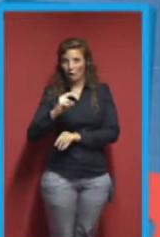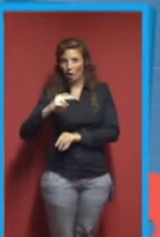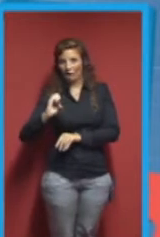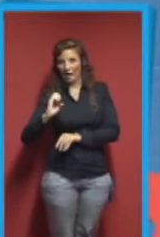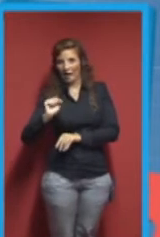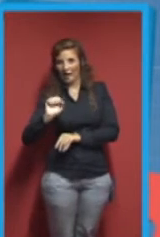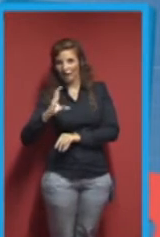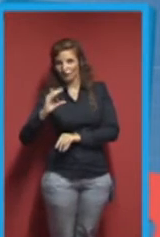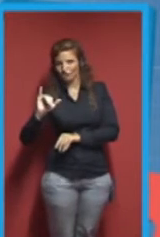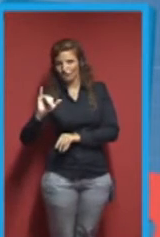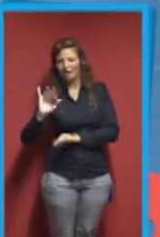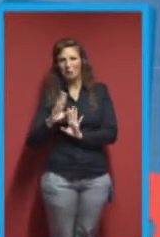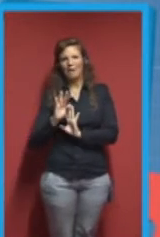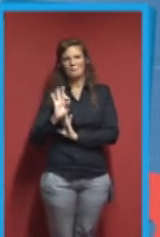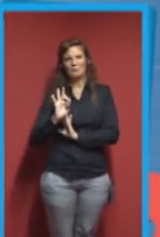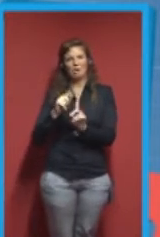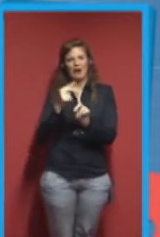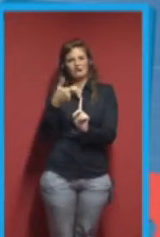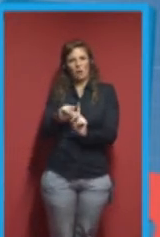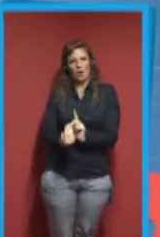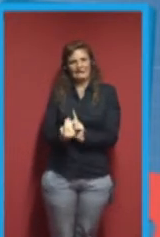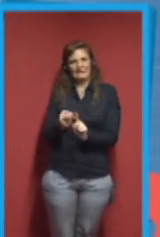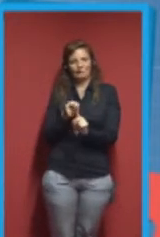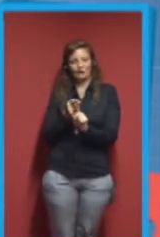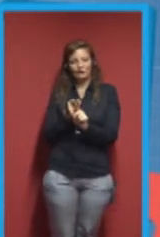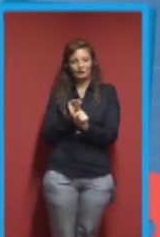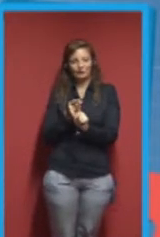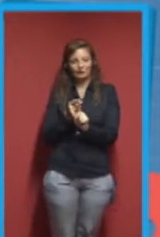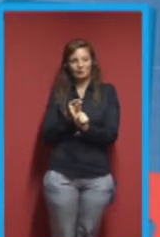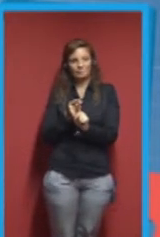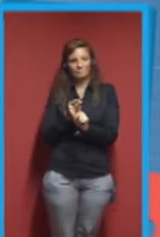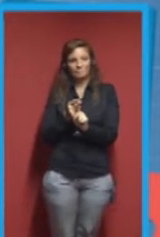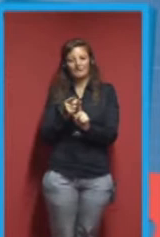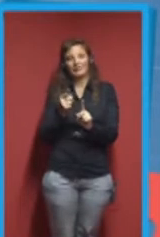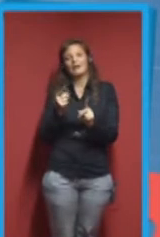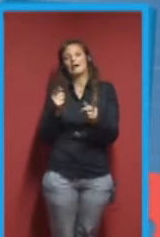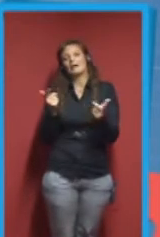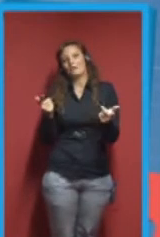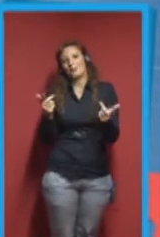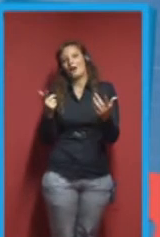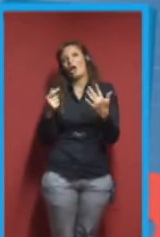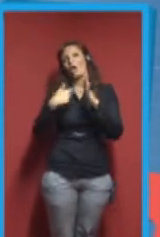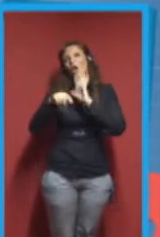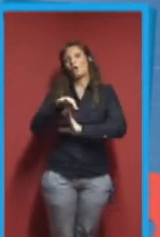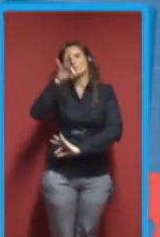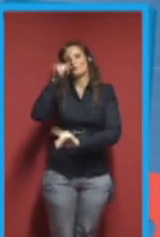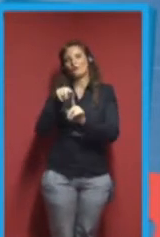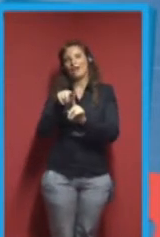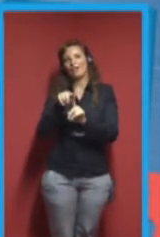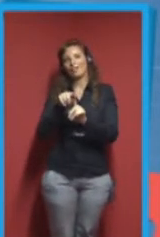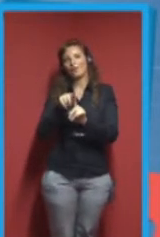I chose, wait, which way round? We both chose poesy for Edgar Allan Poe and poetry.